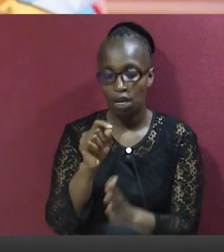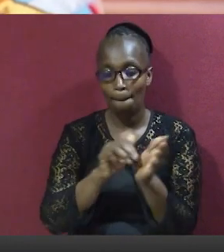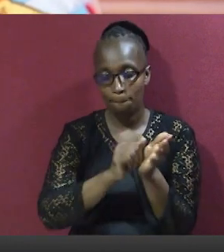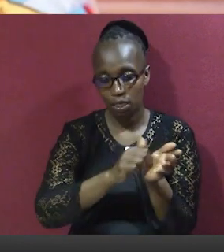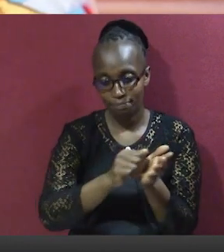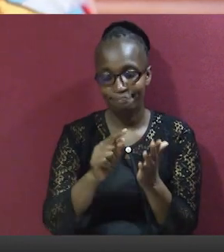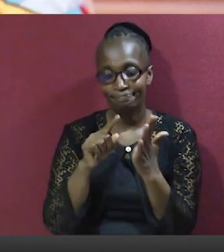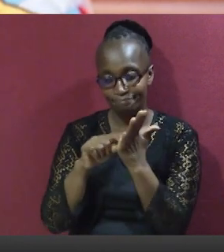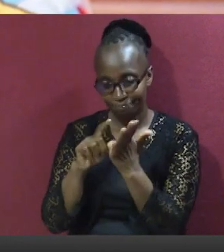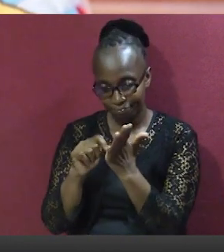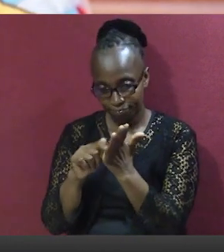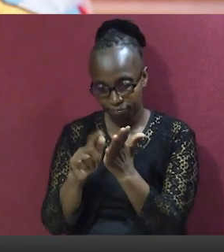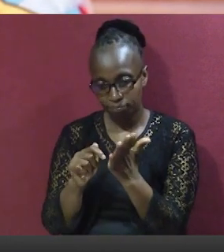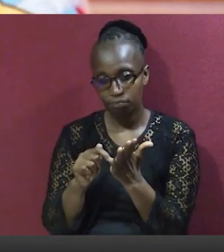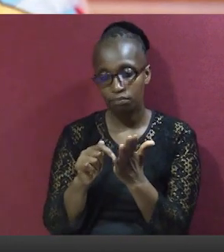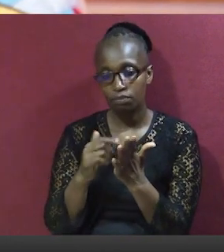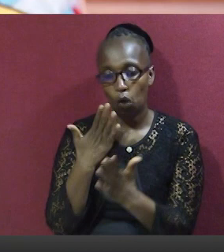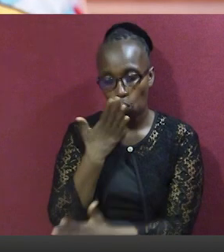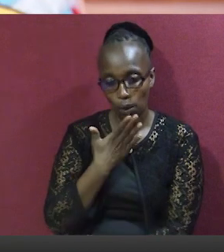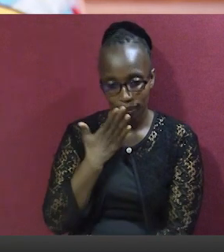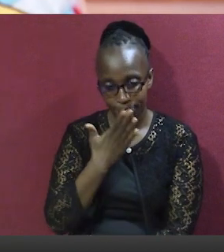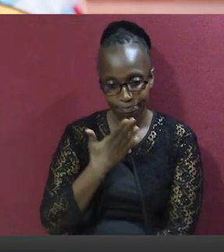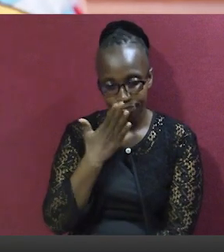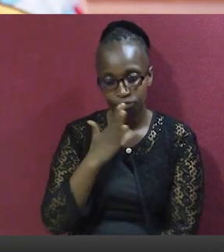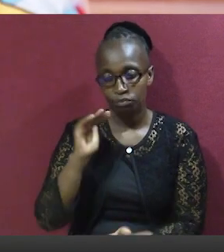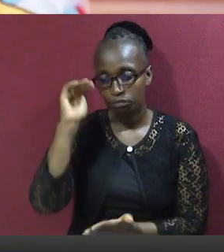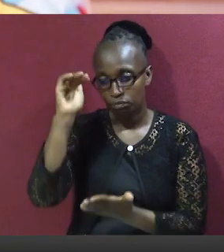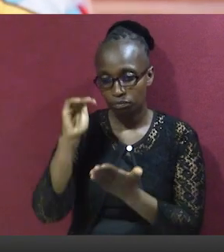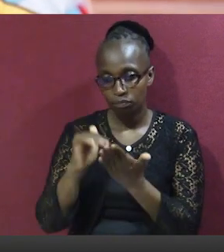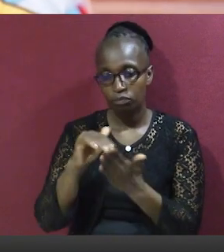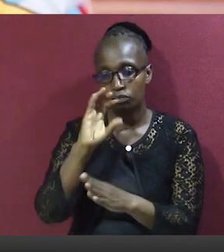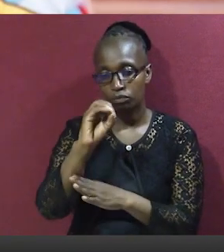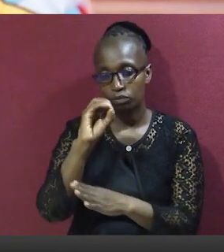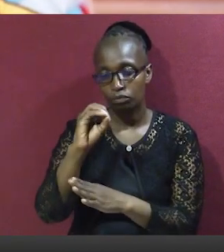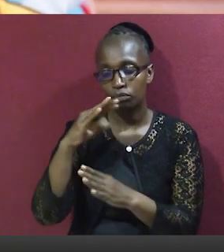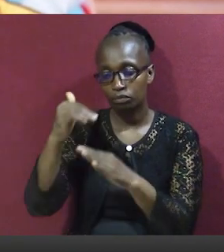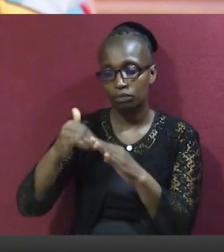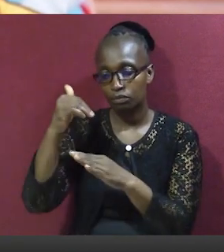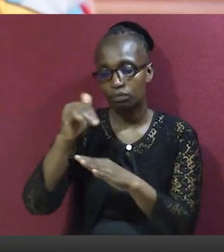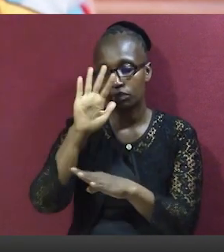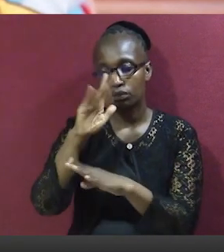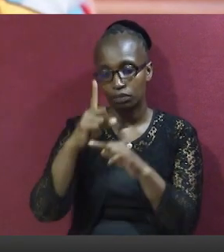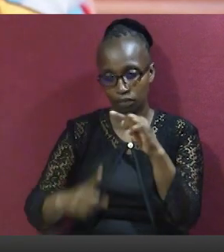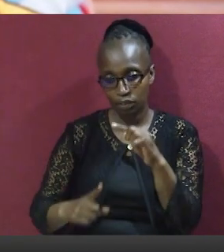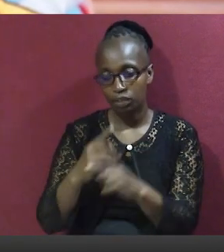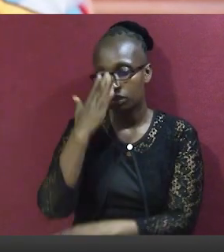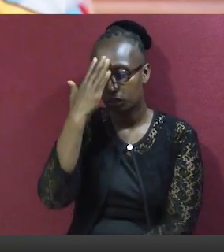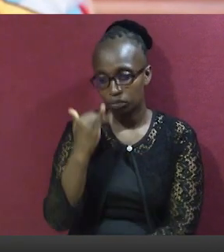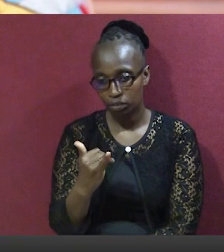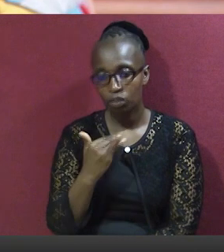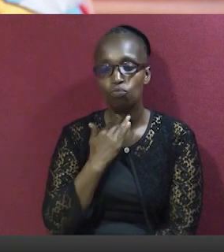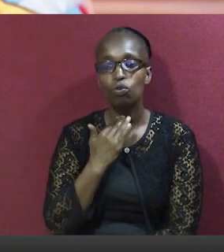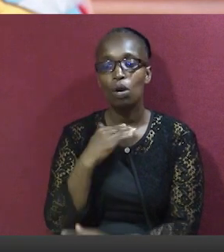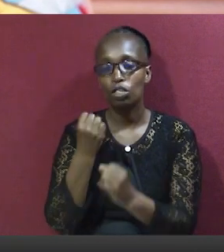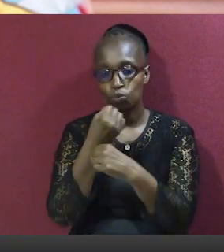wheat, maize, rice, edible oil, we will reduce it to zero in the next